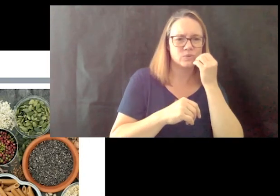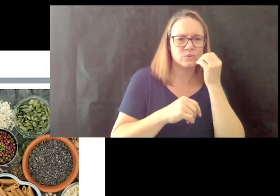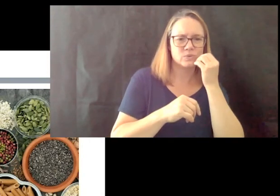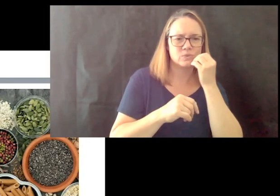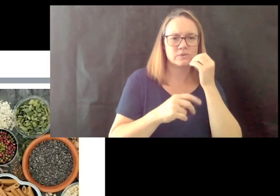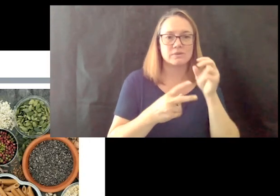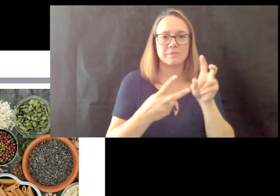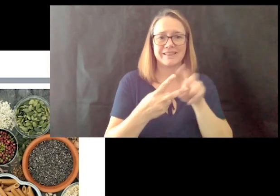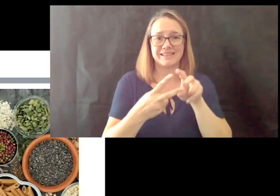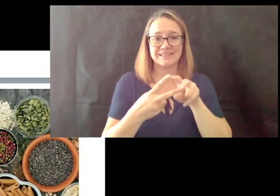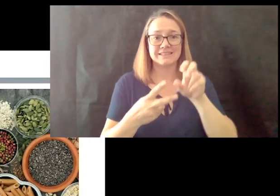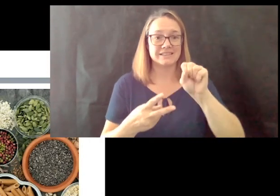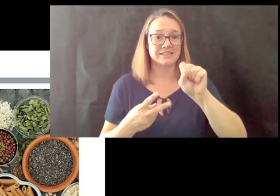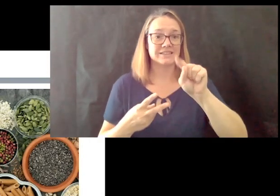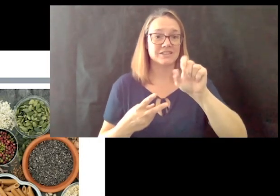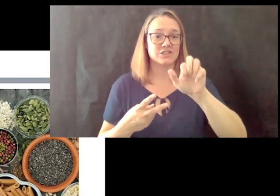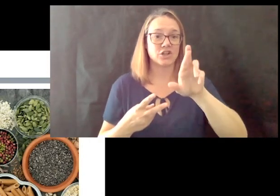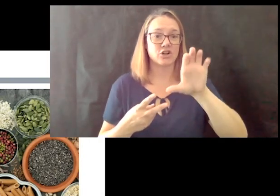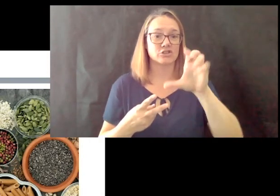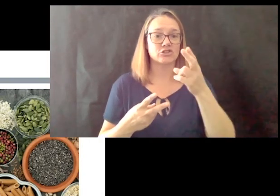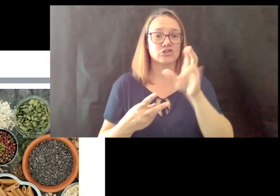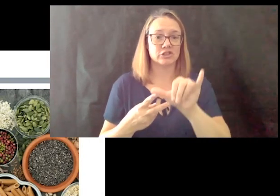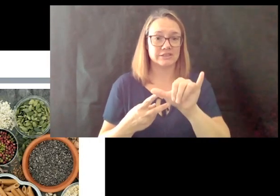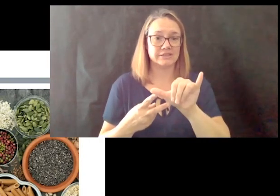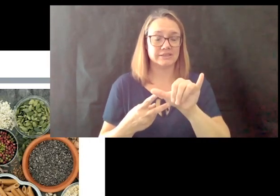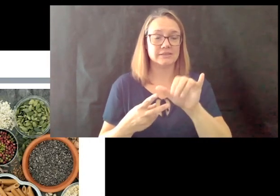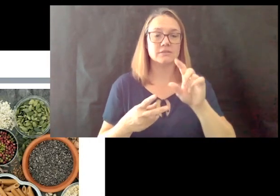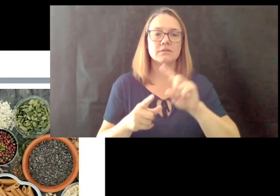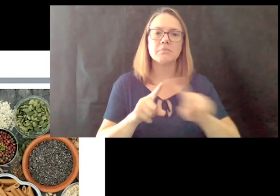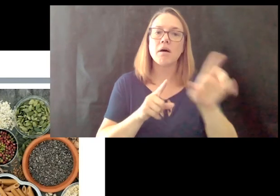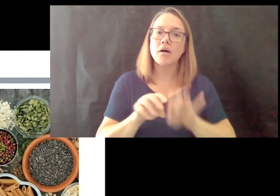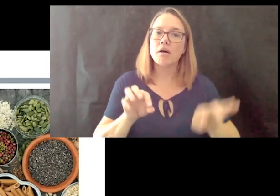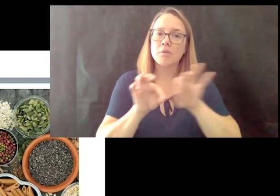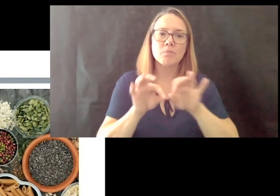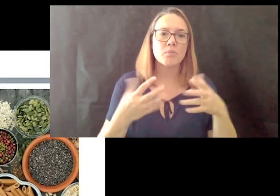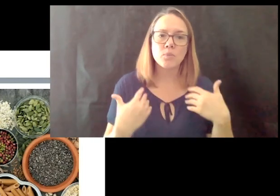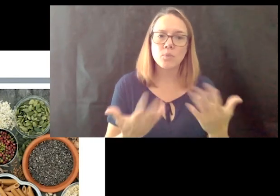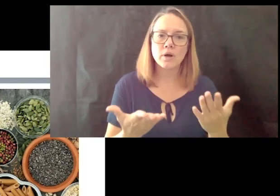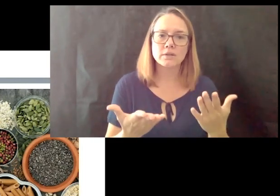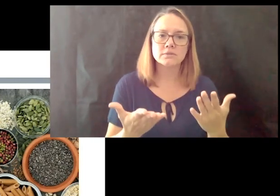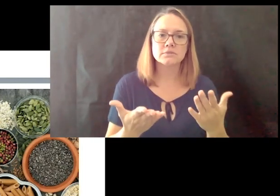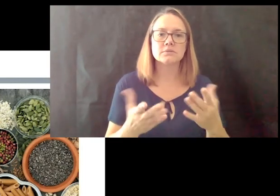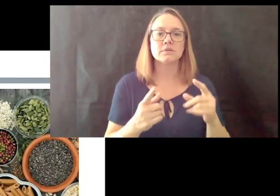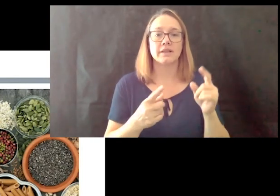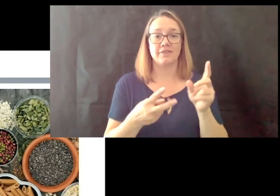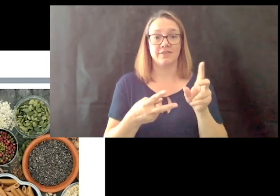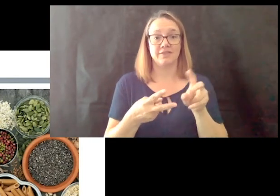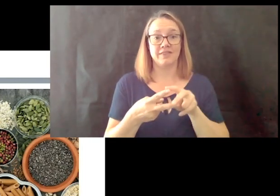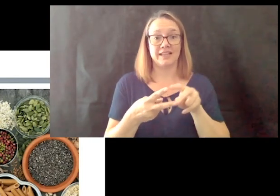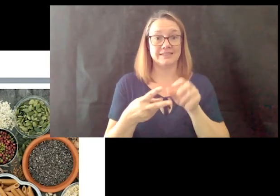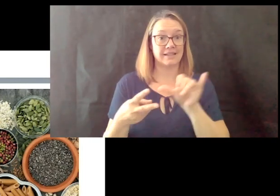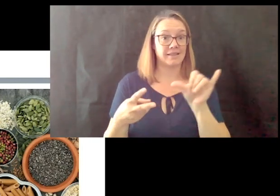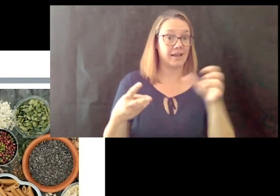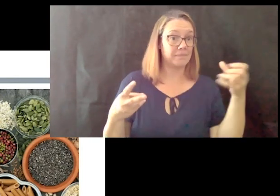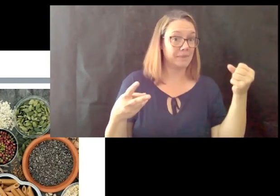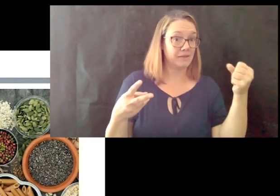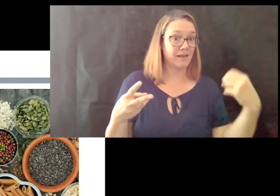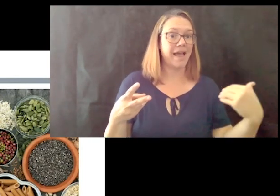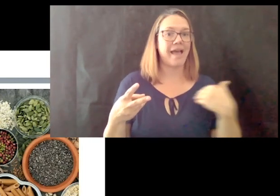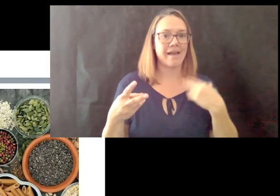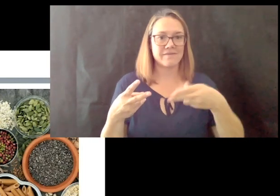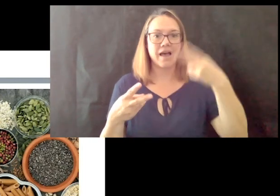category. These are starchy carbohydrates. The key here is that these, kind of like milk,